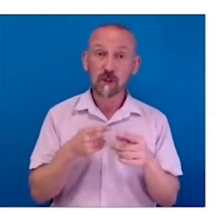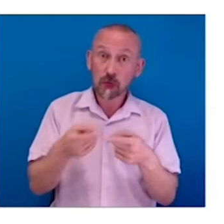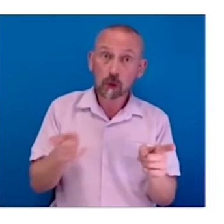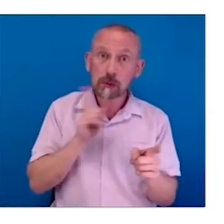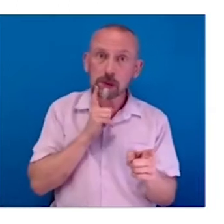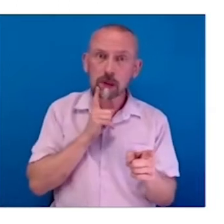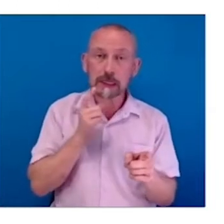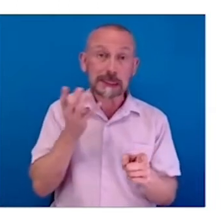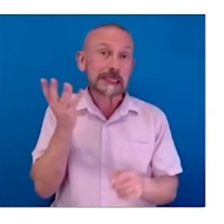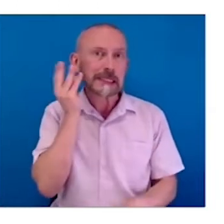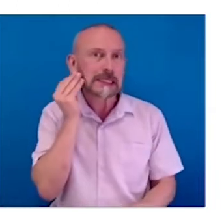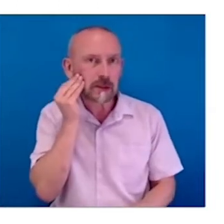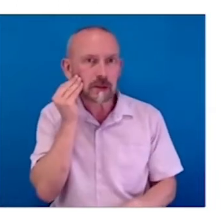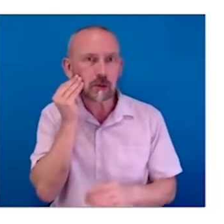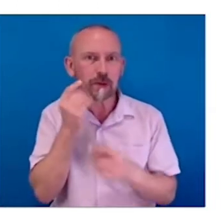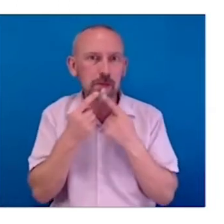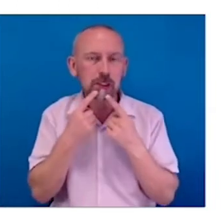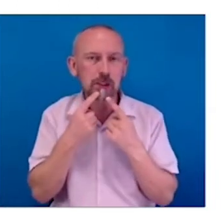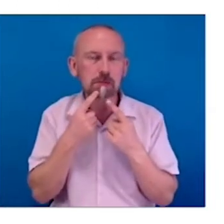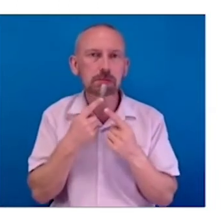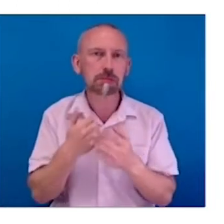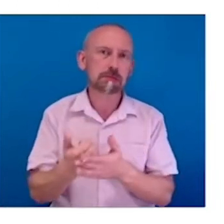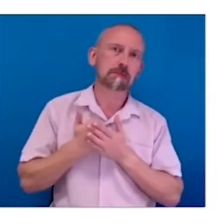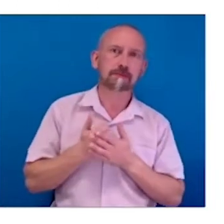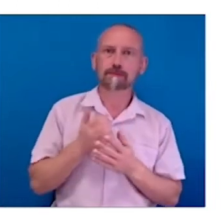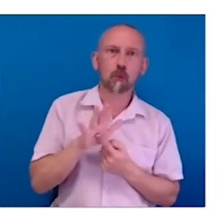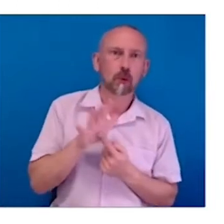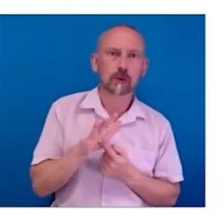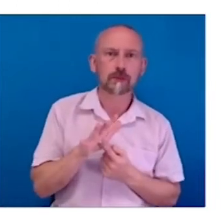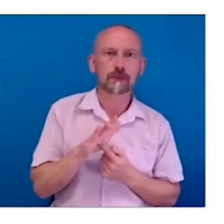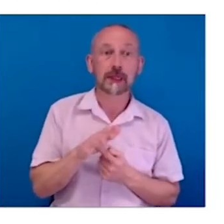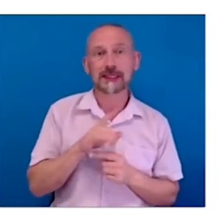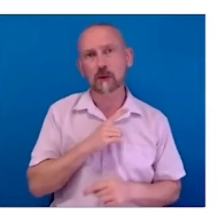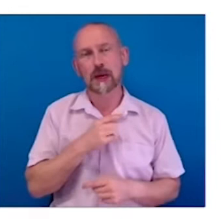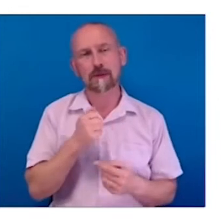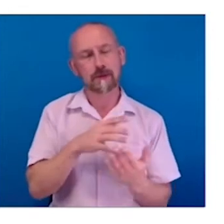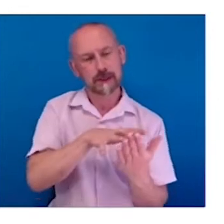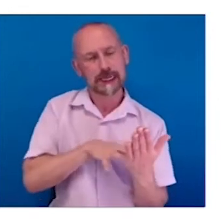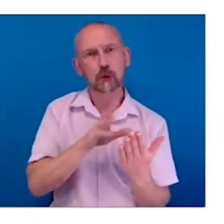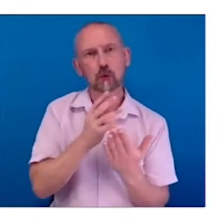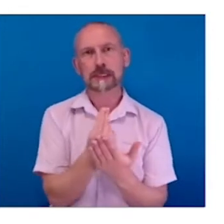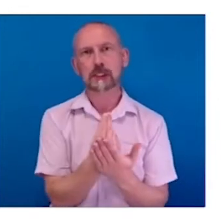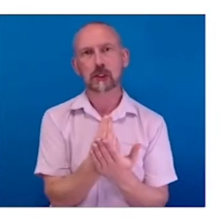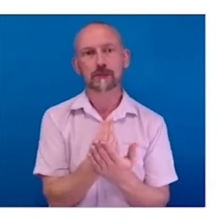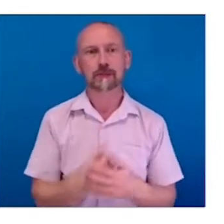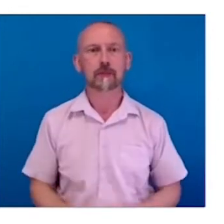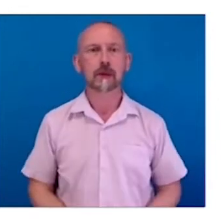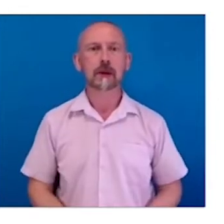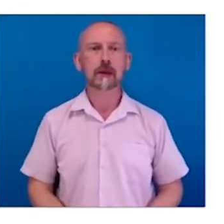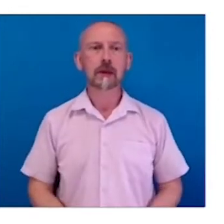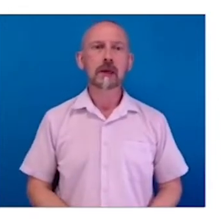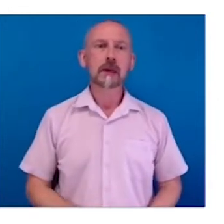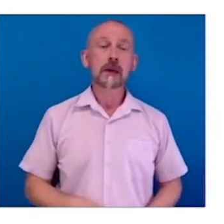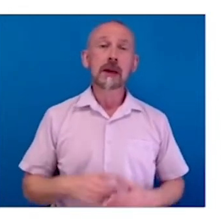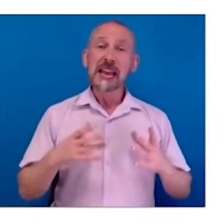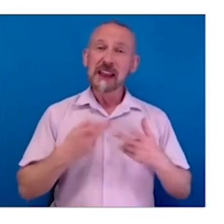and text-to-speech come in. For leisure reading among blind people, talking books have a long and honourable history starting